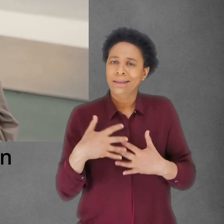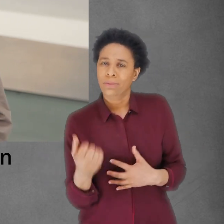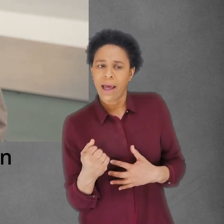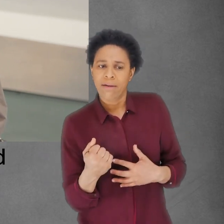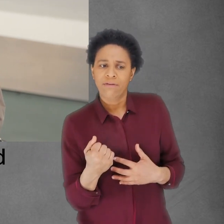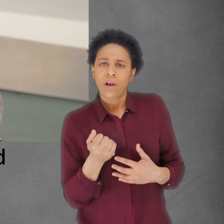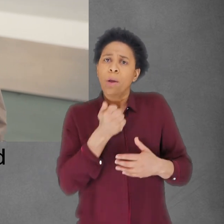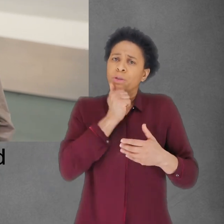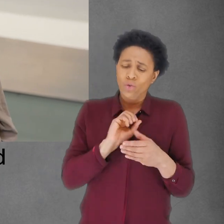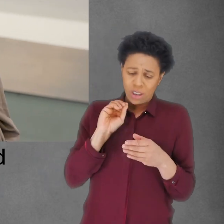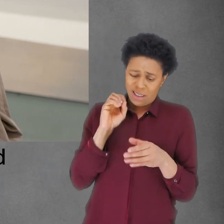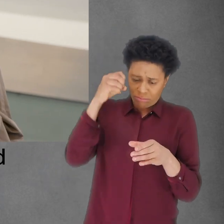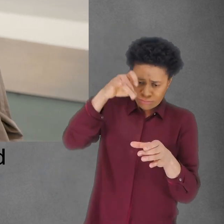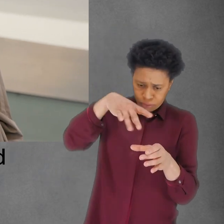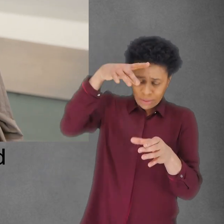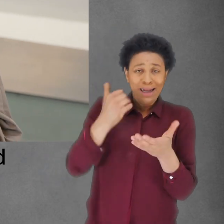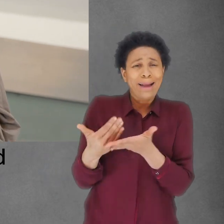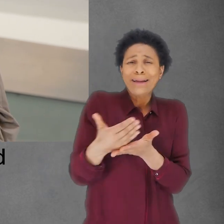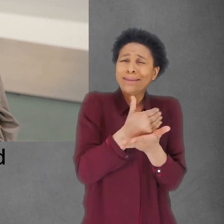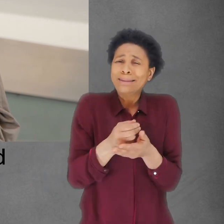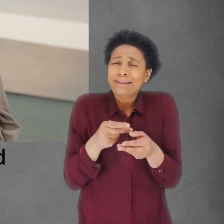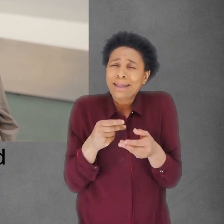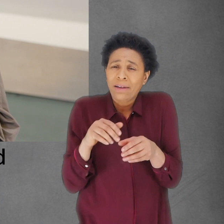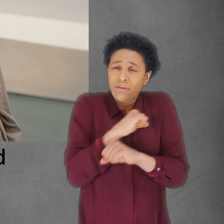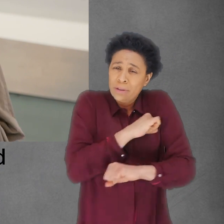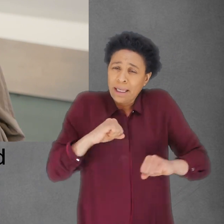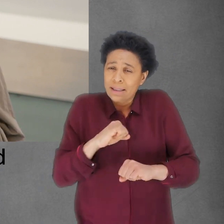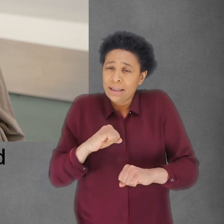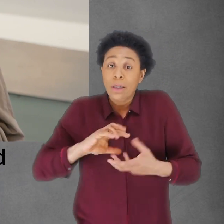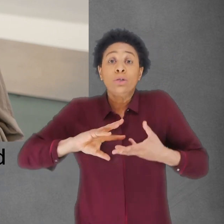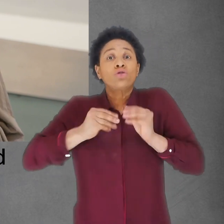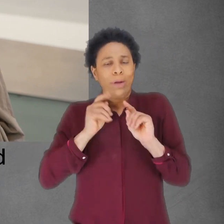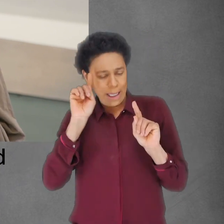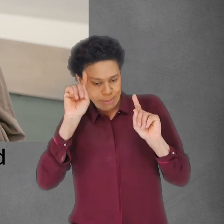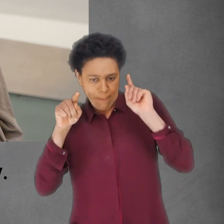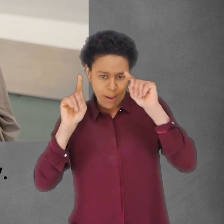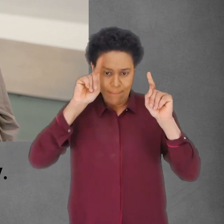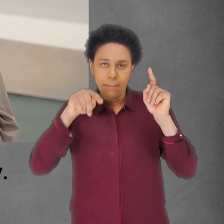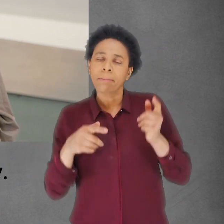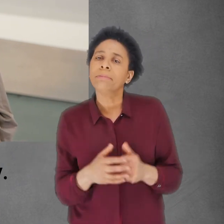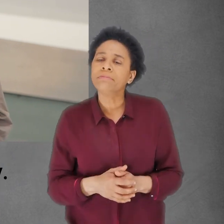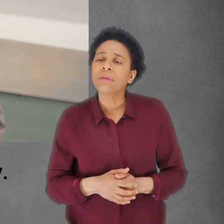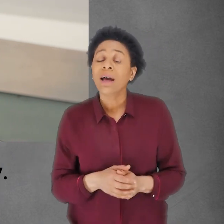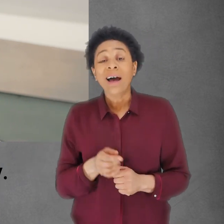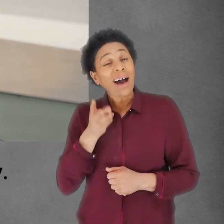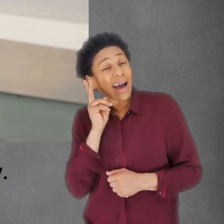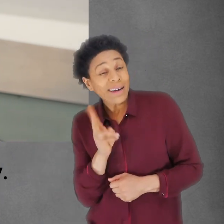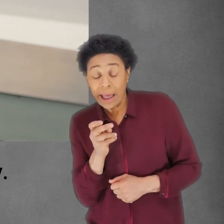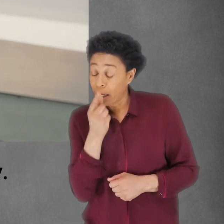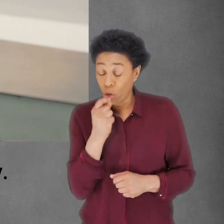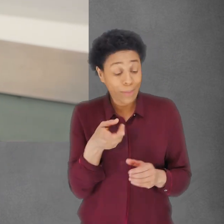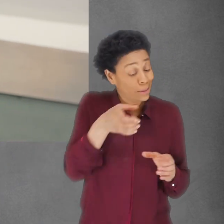produce new kind of improvisational movements? And that can be, again, in relationship to science or technology